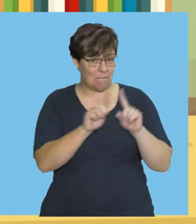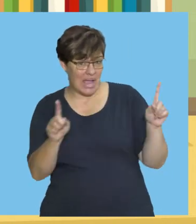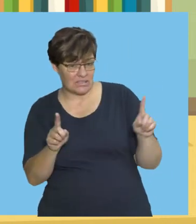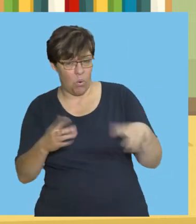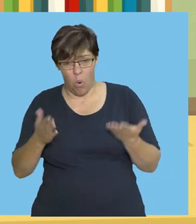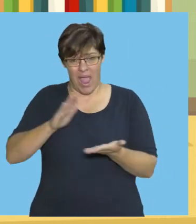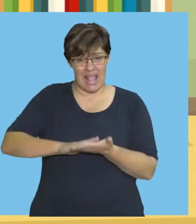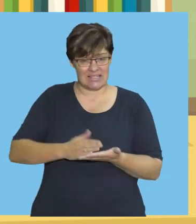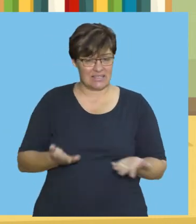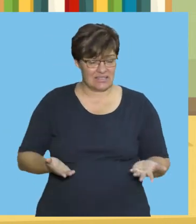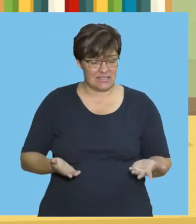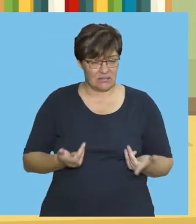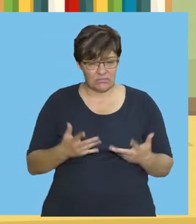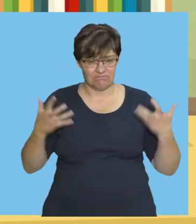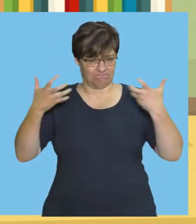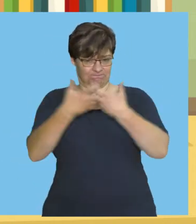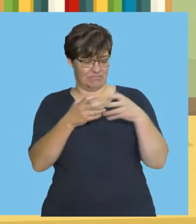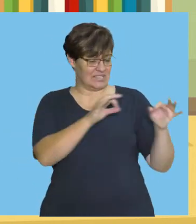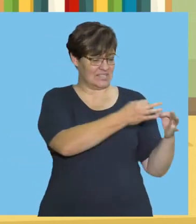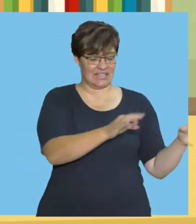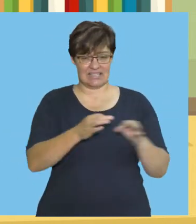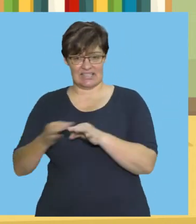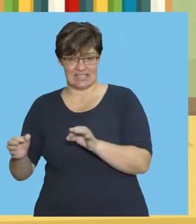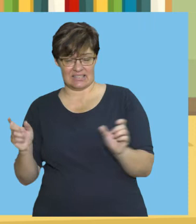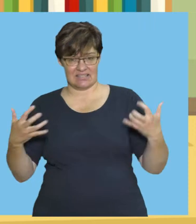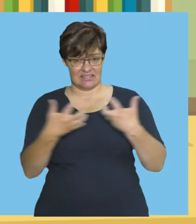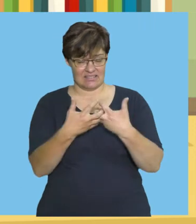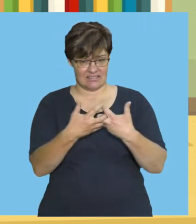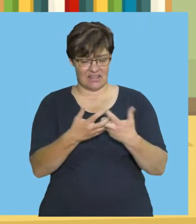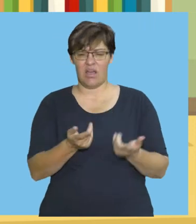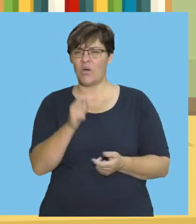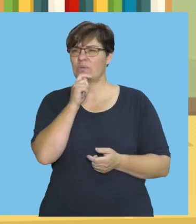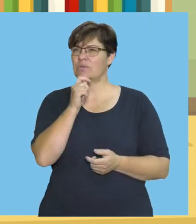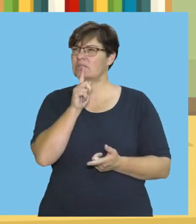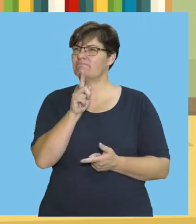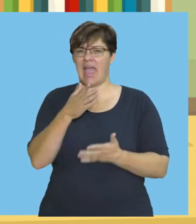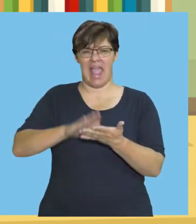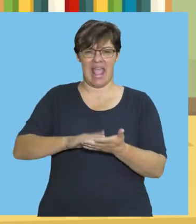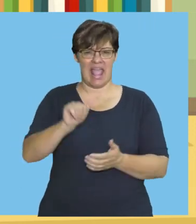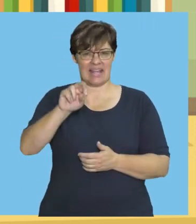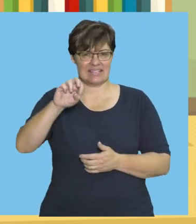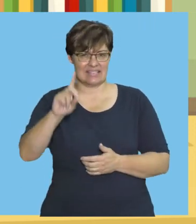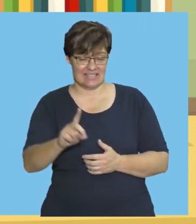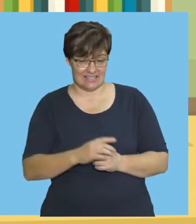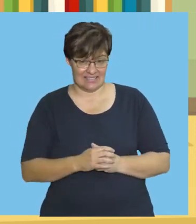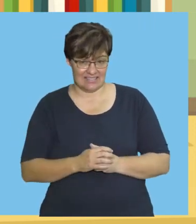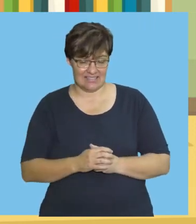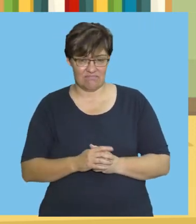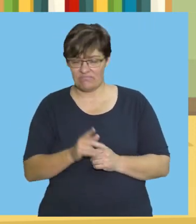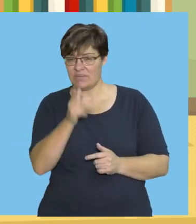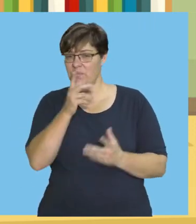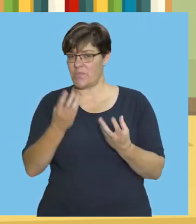but, or and to join these two sentences? Let's use the word and. Say it with